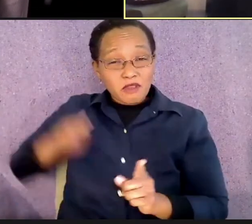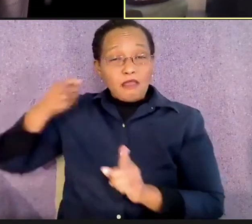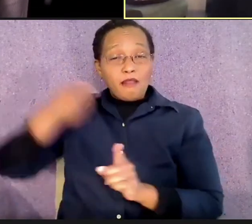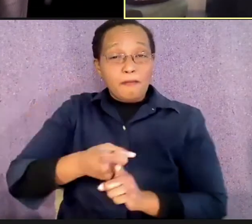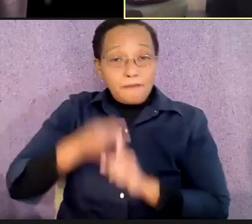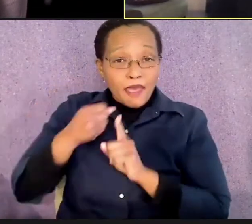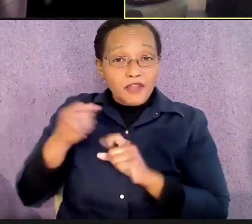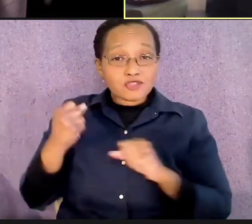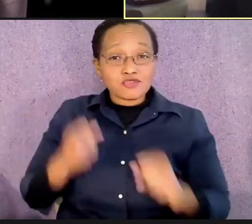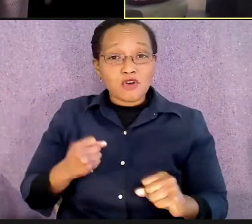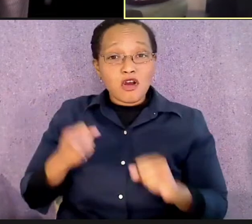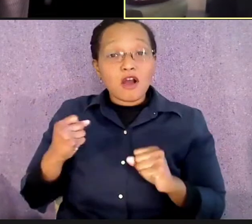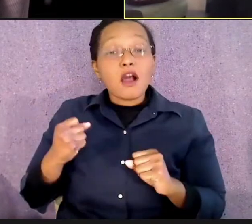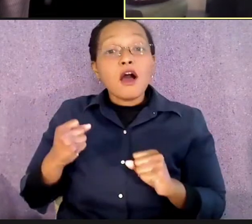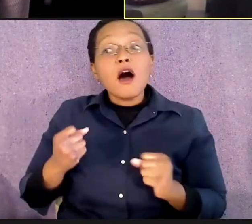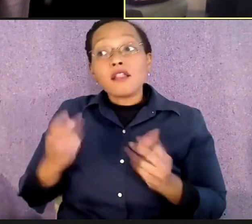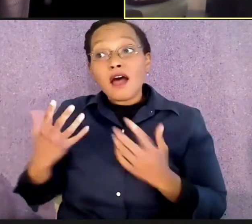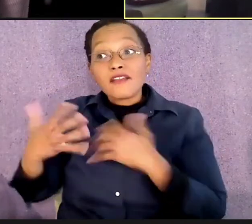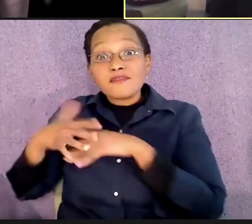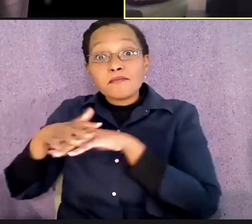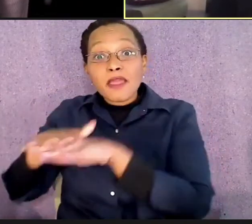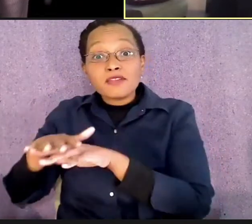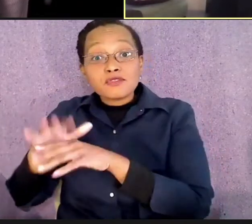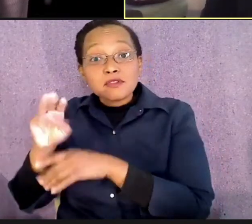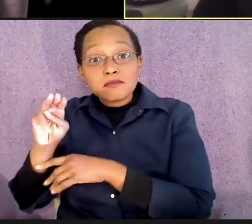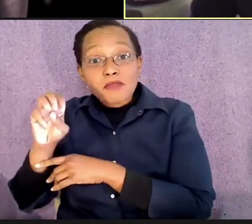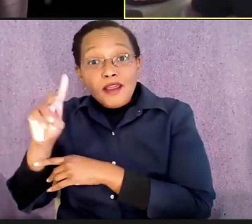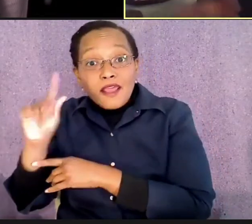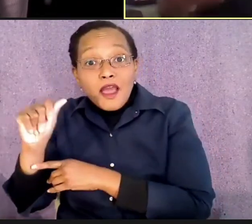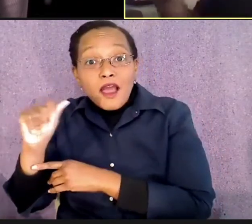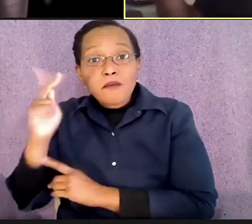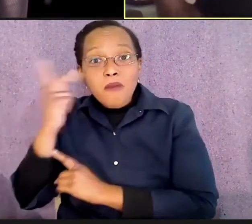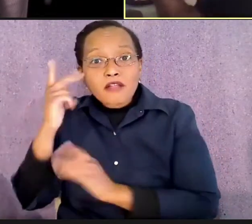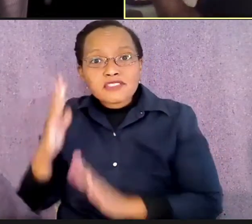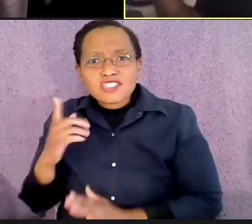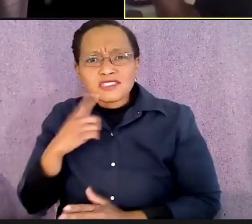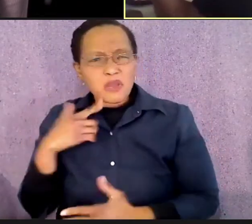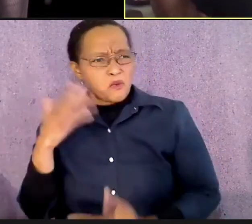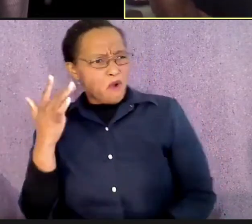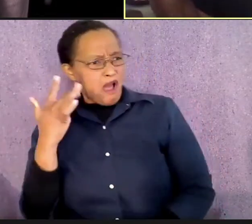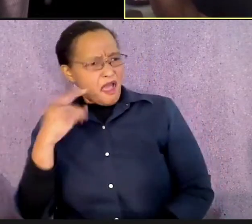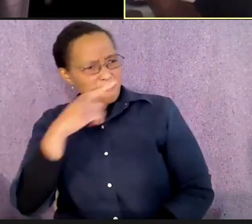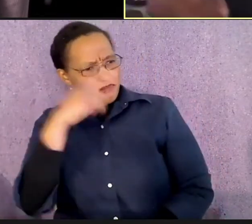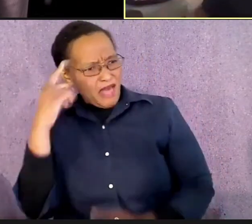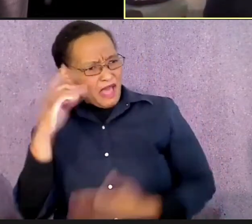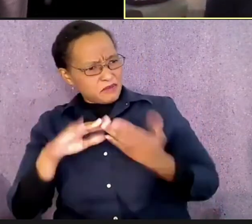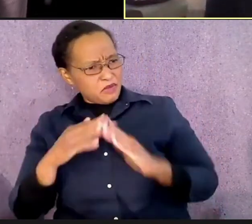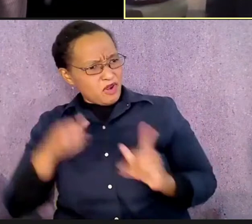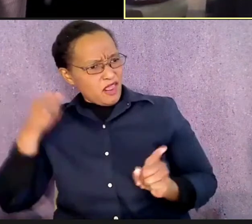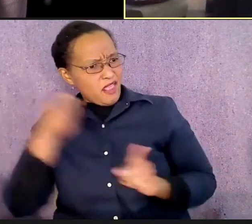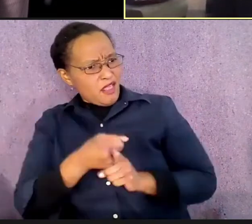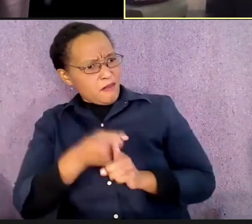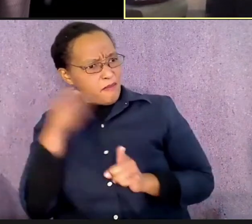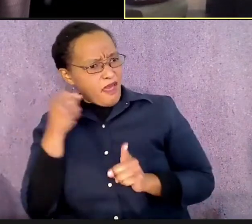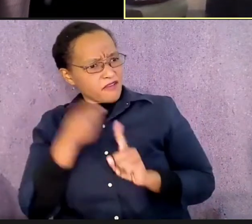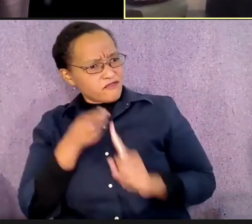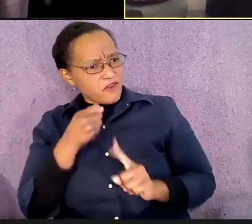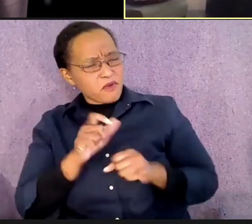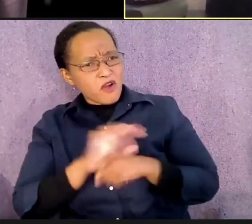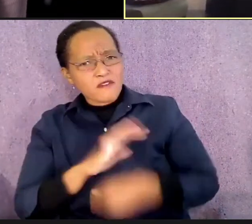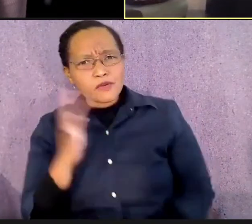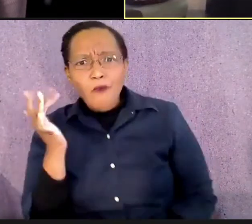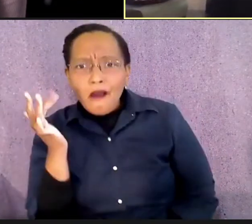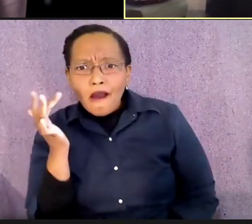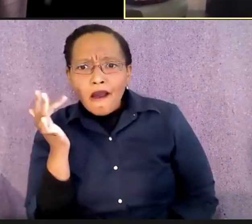media and a lot of the politicians at the top of this country are like, why is that Black communities are more impacted by COVID? And certainly